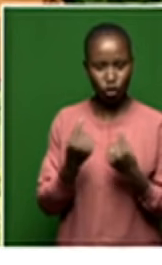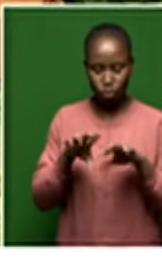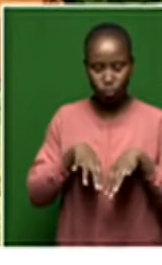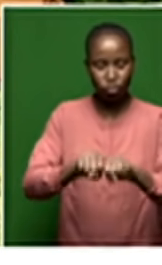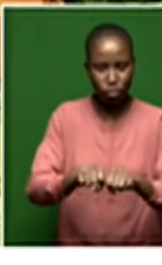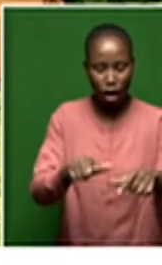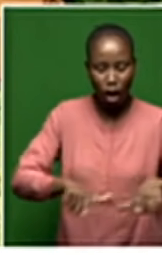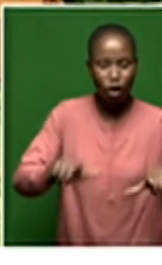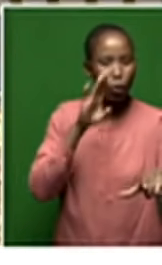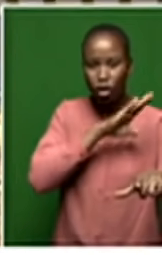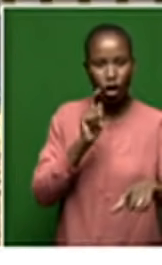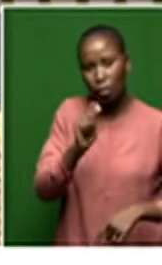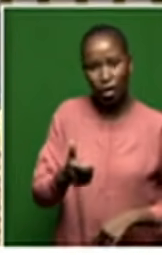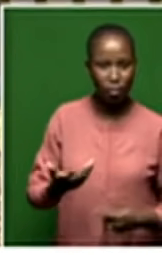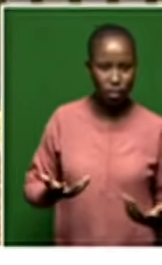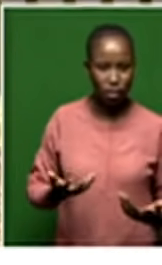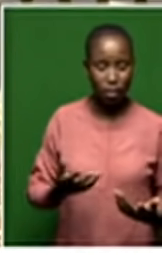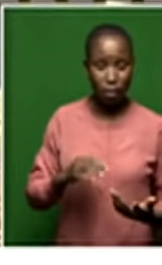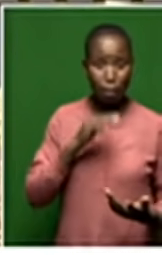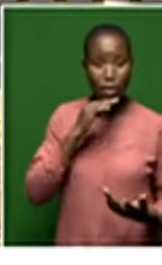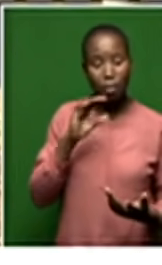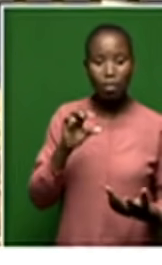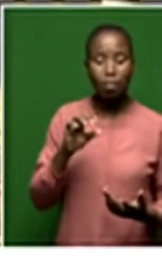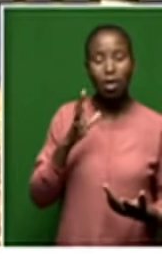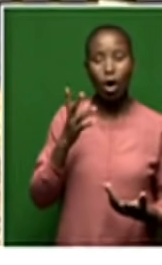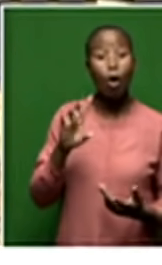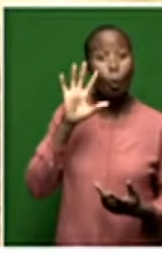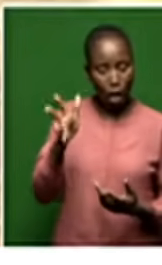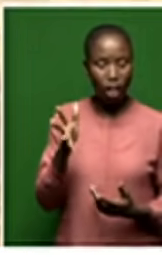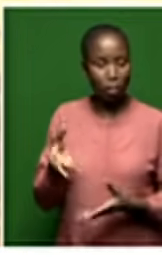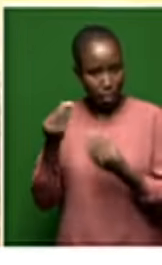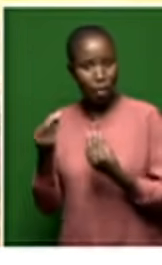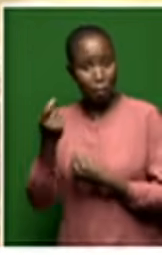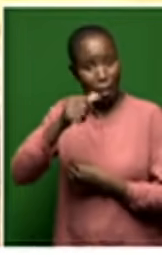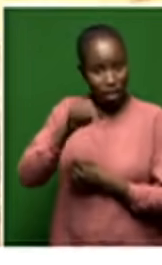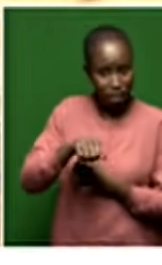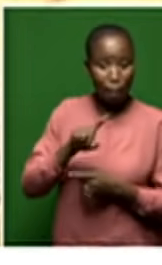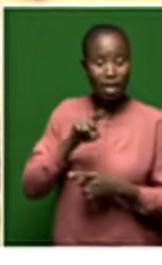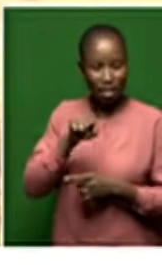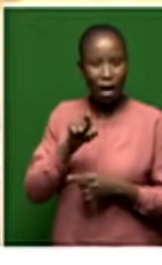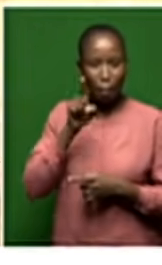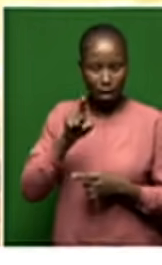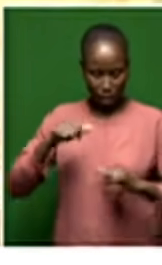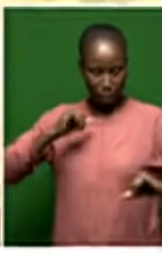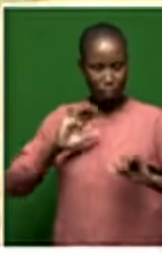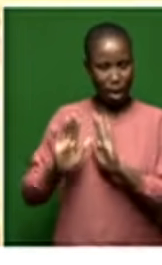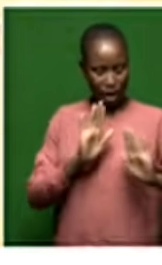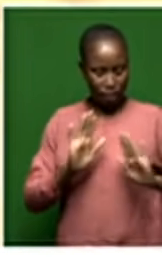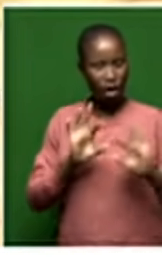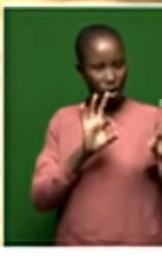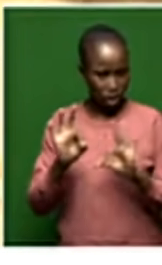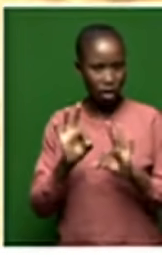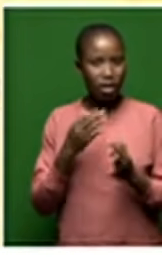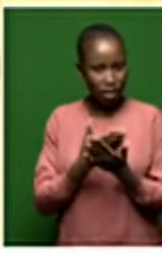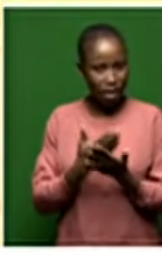compensation in certain cases. In other cases, there will be compensation. If you find improvements, it is decent and good behavior to compensate for